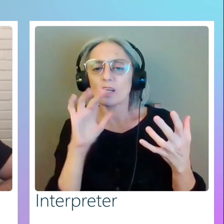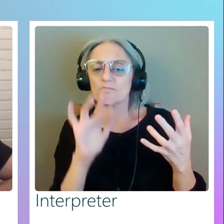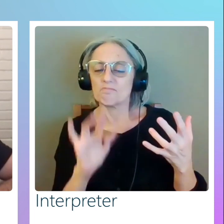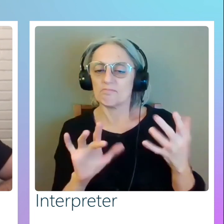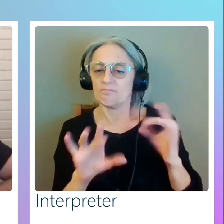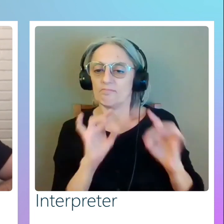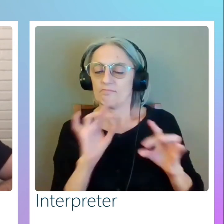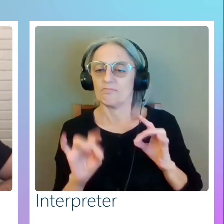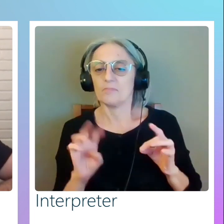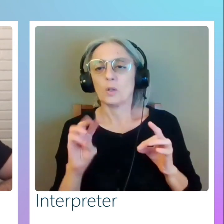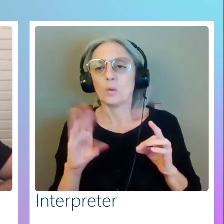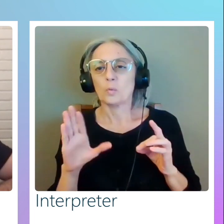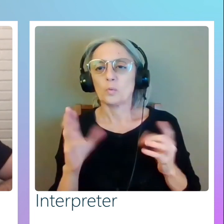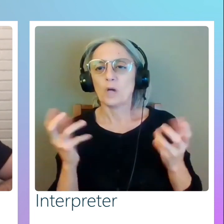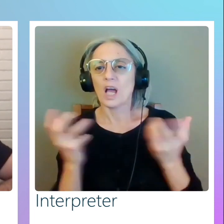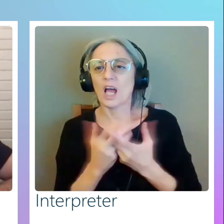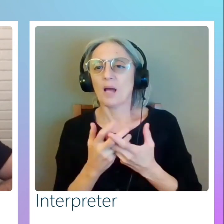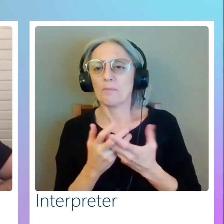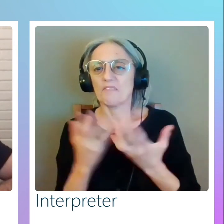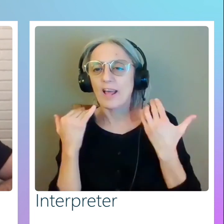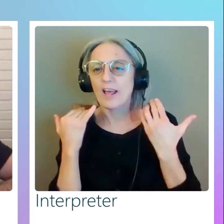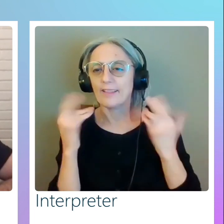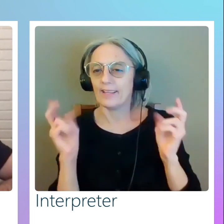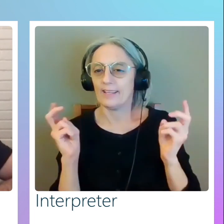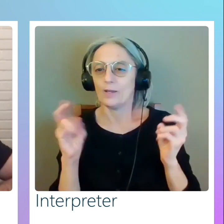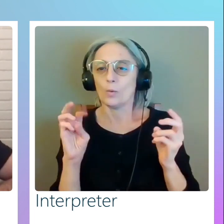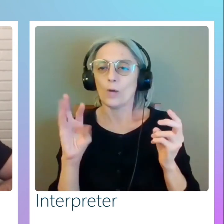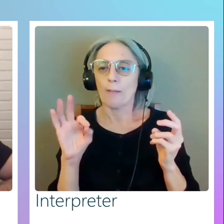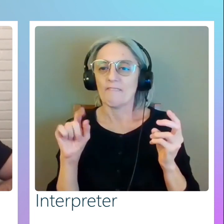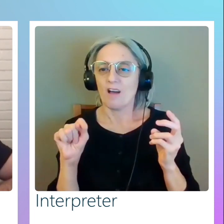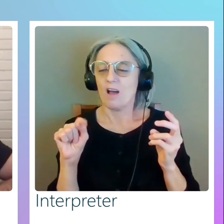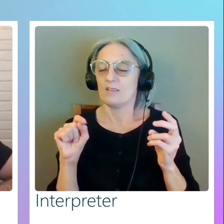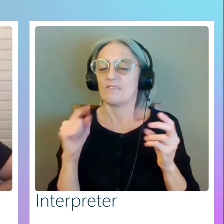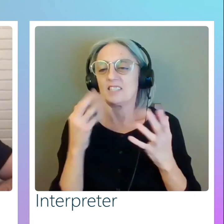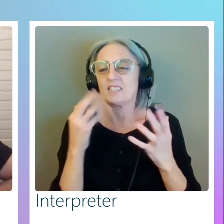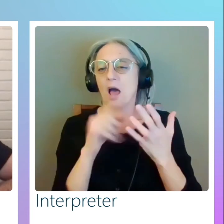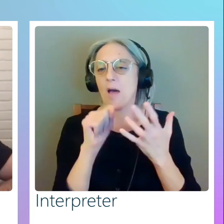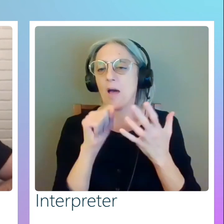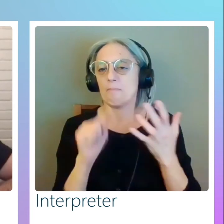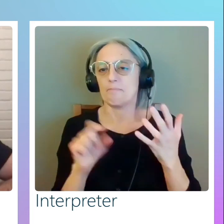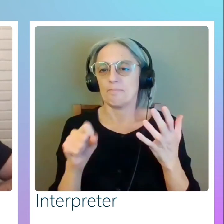web friendly, some good web fonts that you can use. But